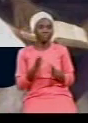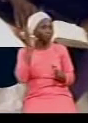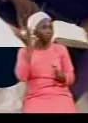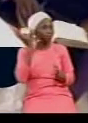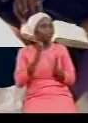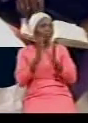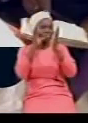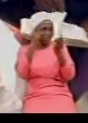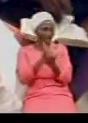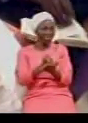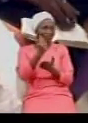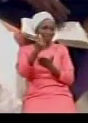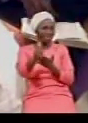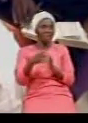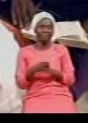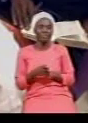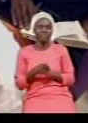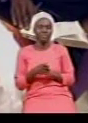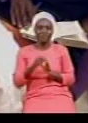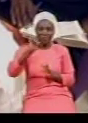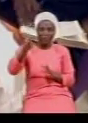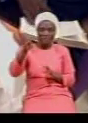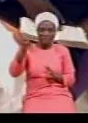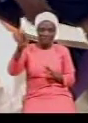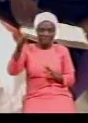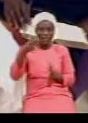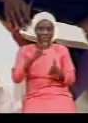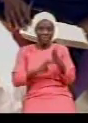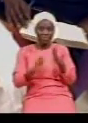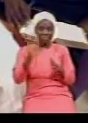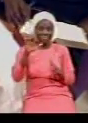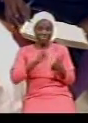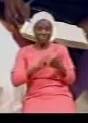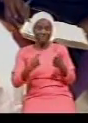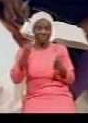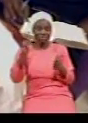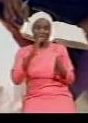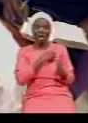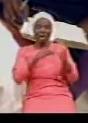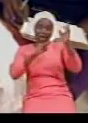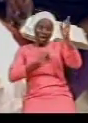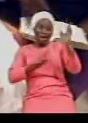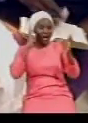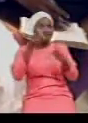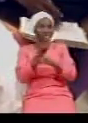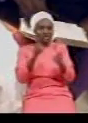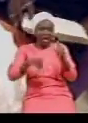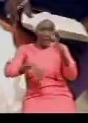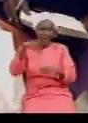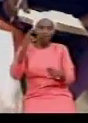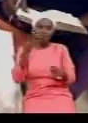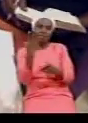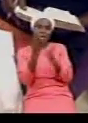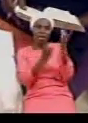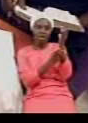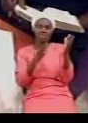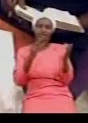one. Jeremiah 15, 21. And I will deliver thee out of the hand of the